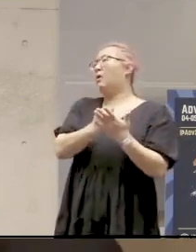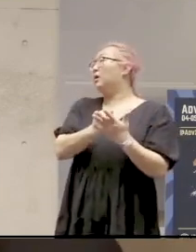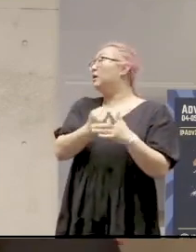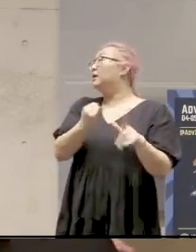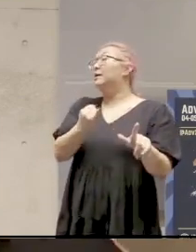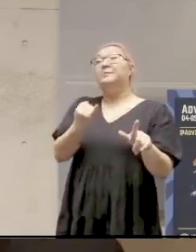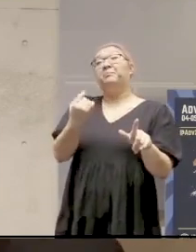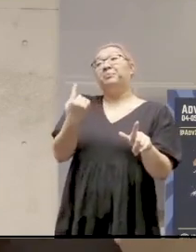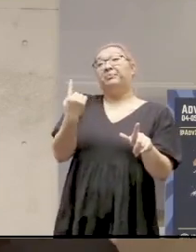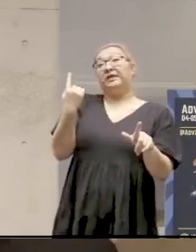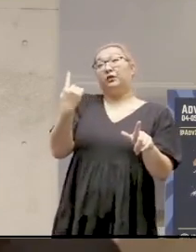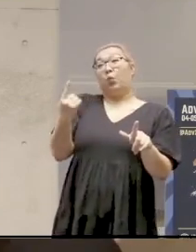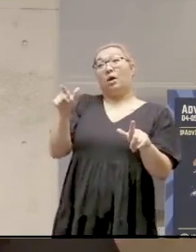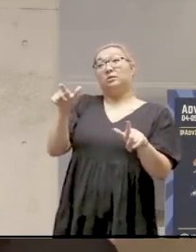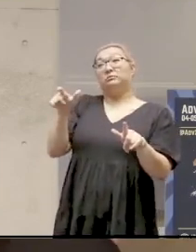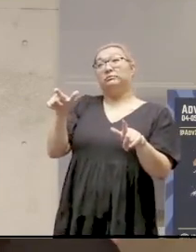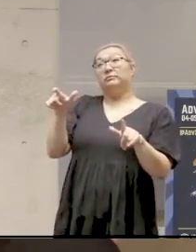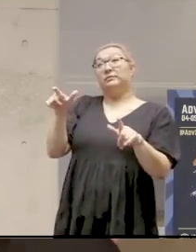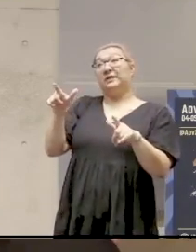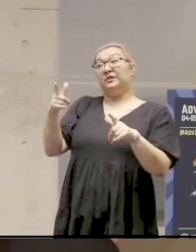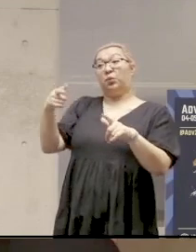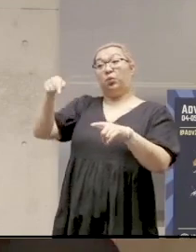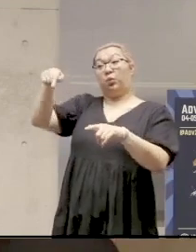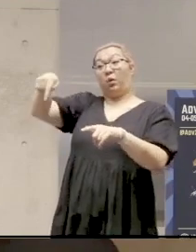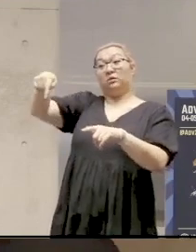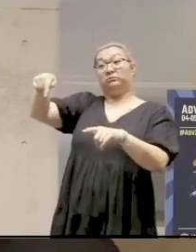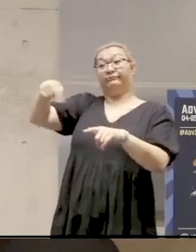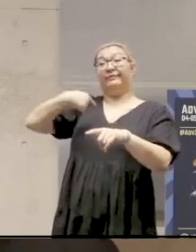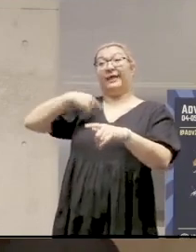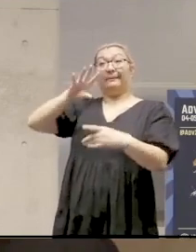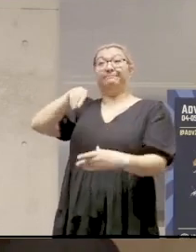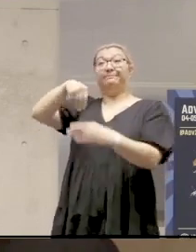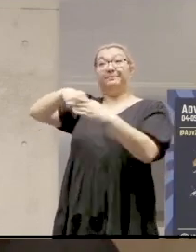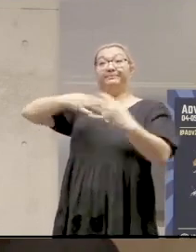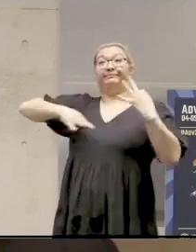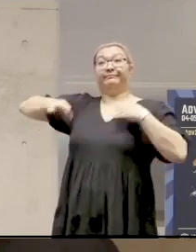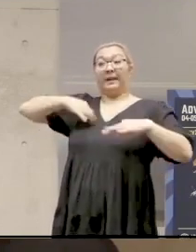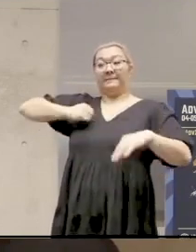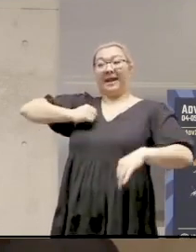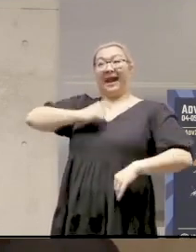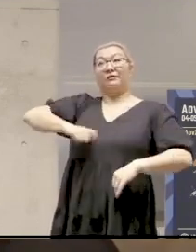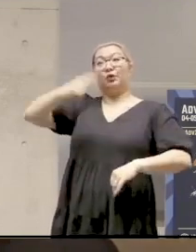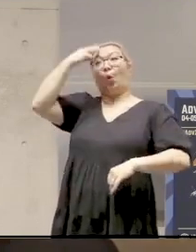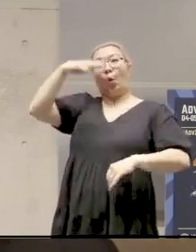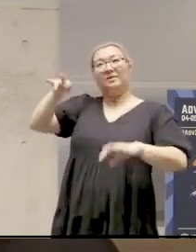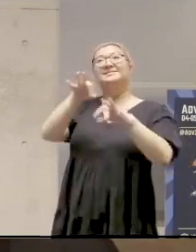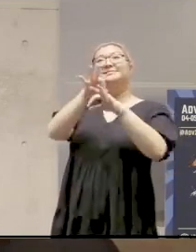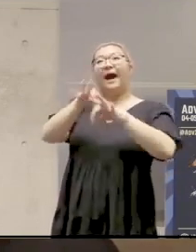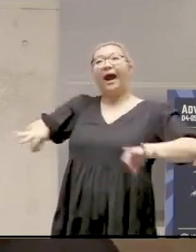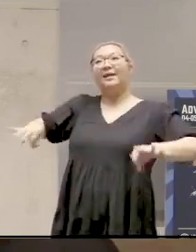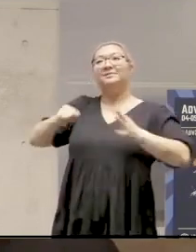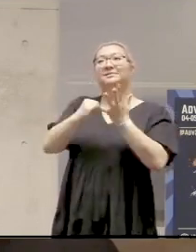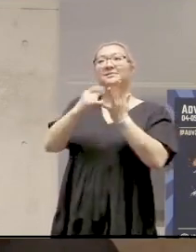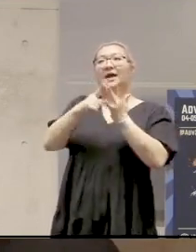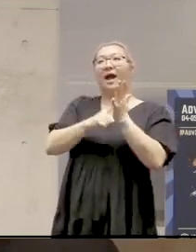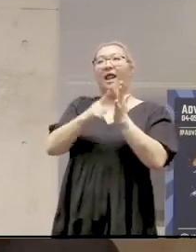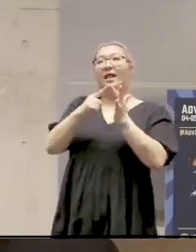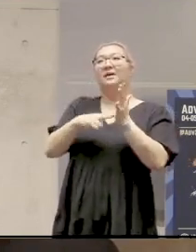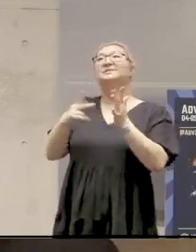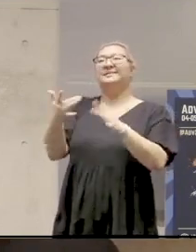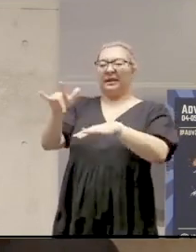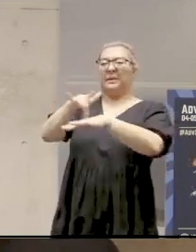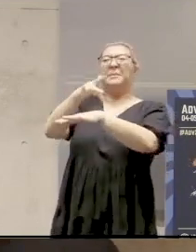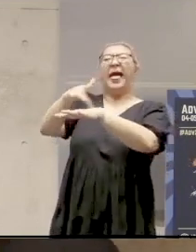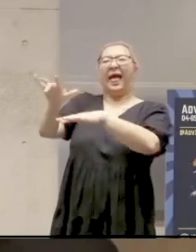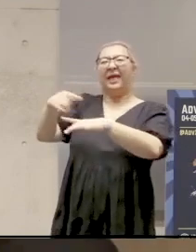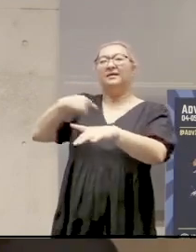by Maura Buffini, and I played Silence, and if that's not obvious, that's the main role. And there's 6 of us in the play, and